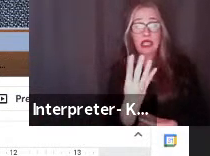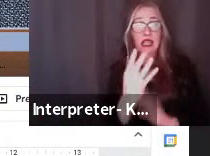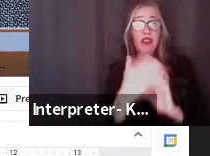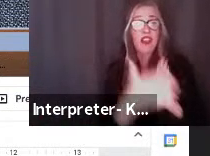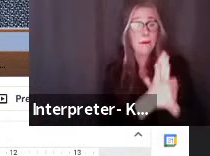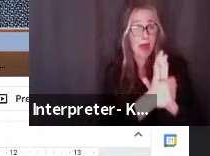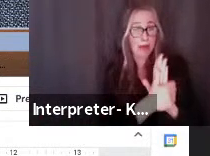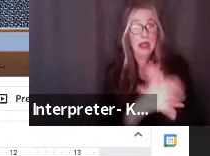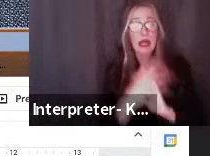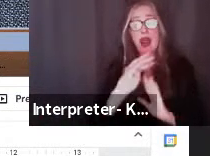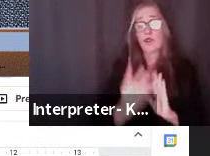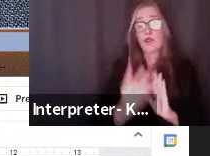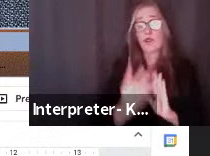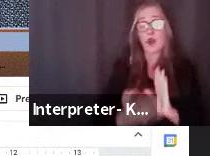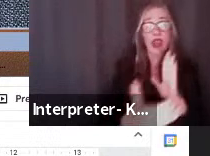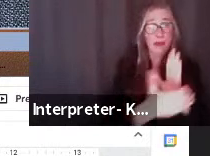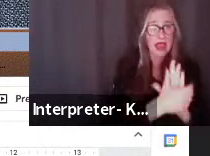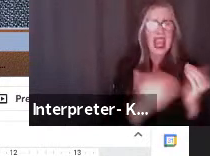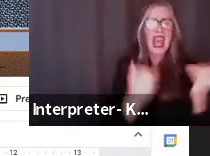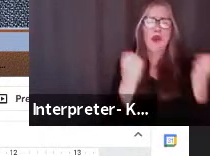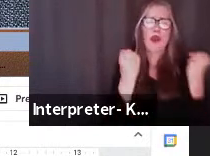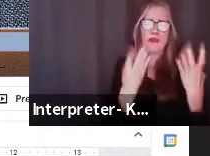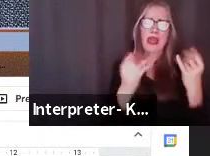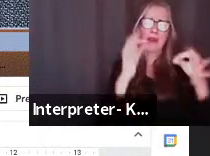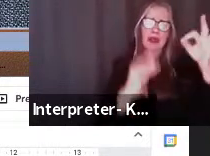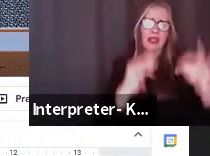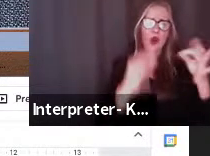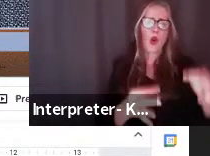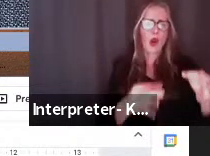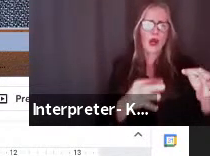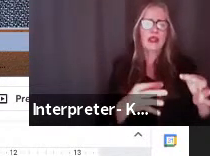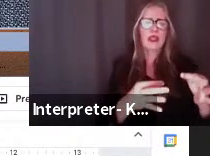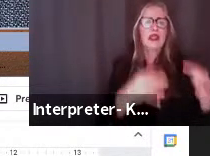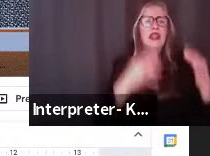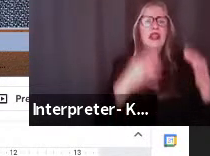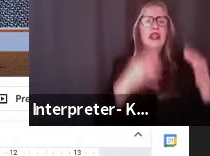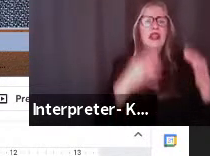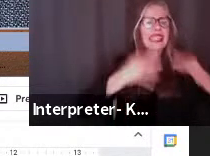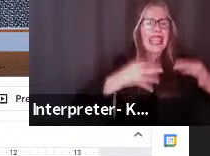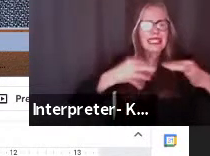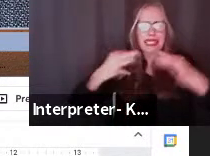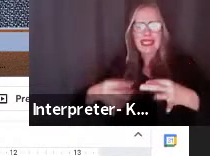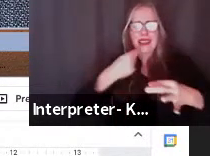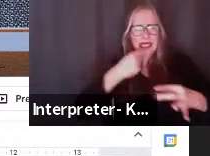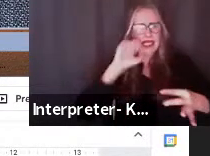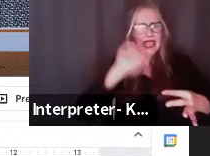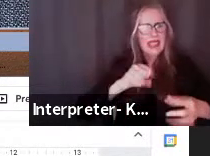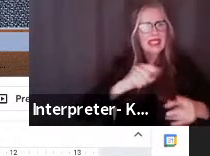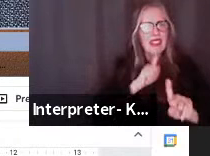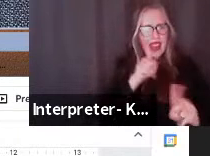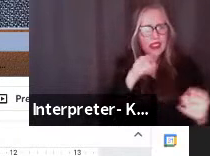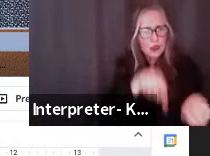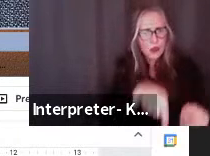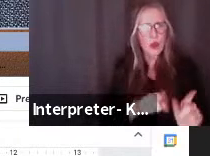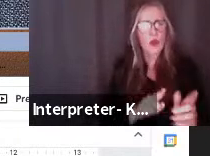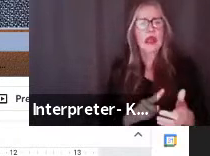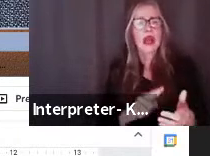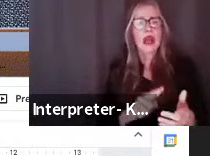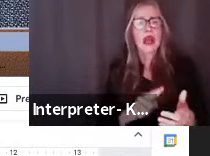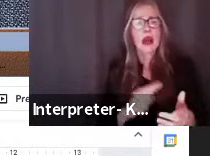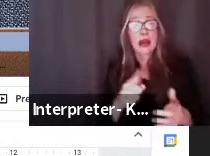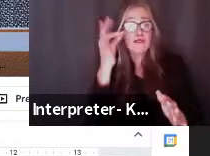have a line of cases interpreting this and finding um and finding this to be cell federal policy recognizes